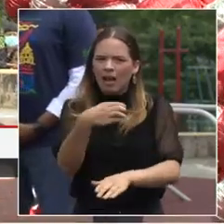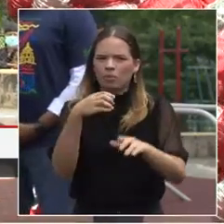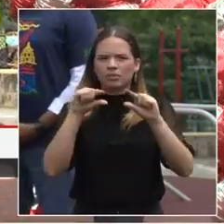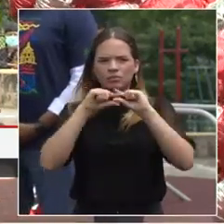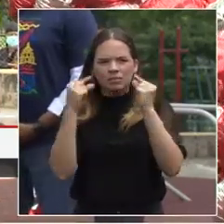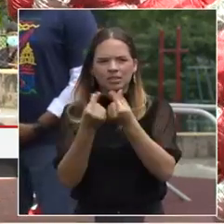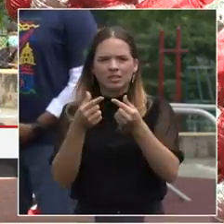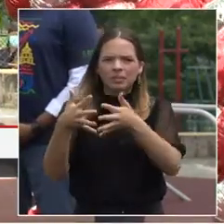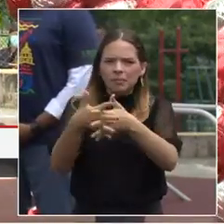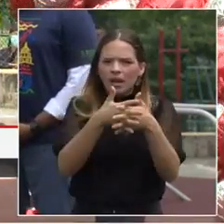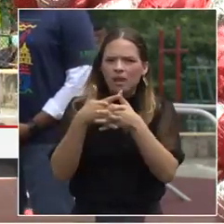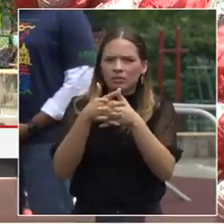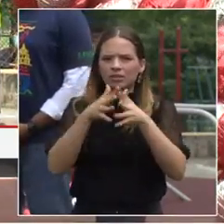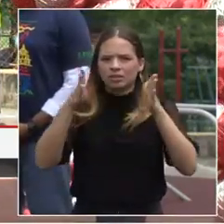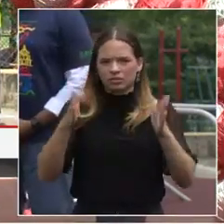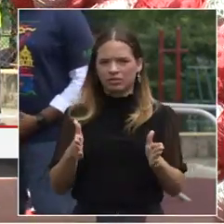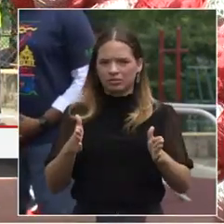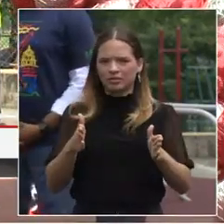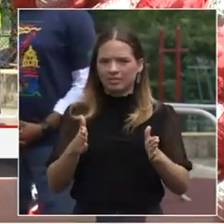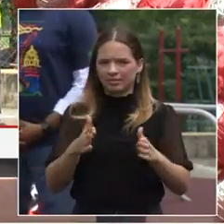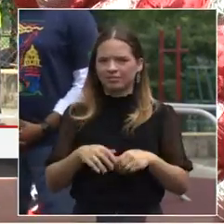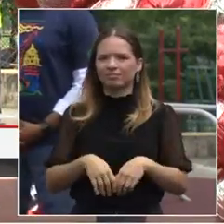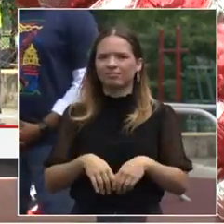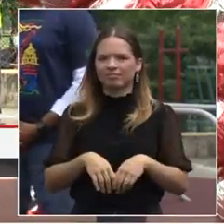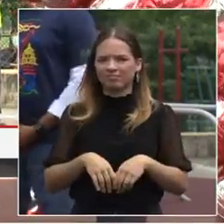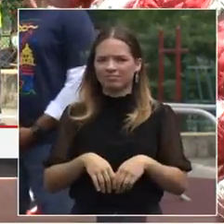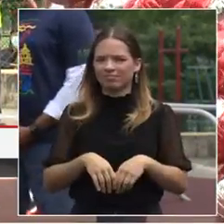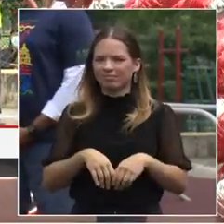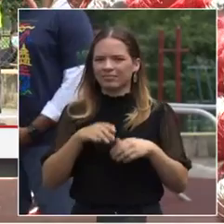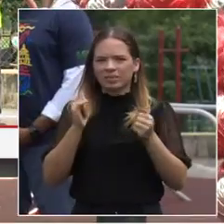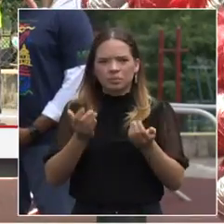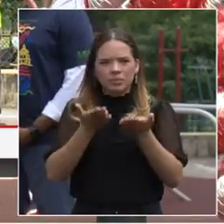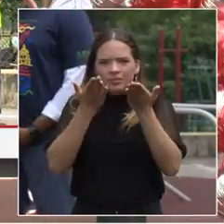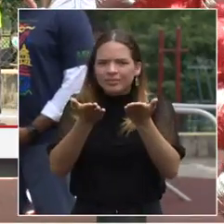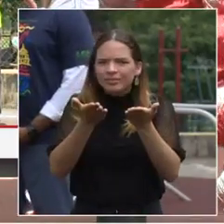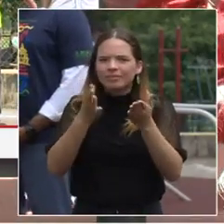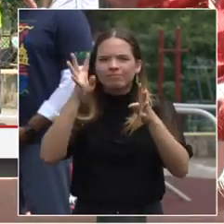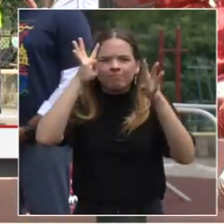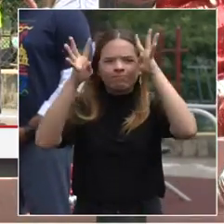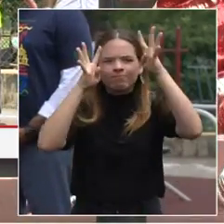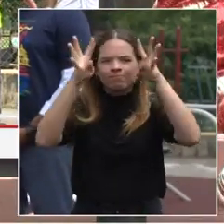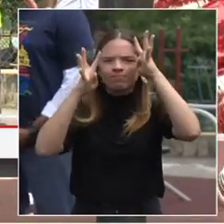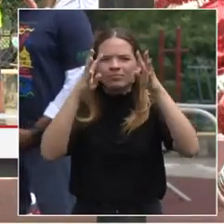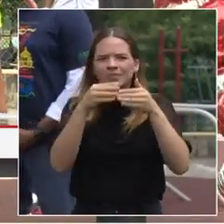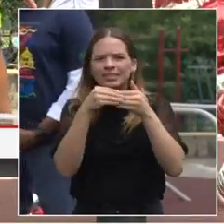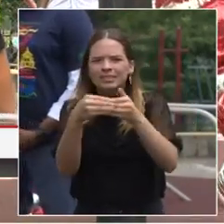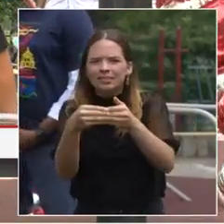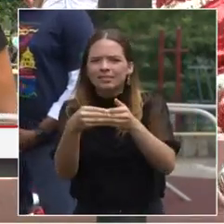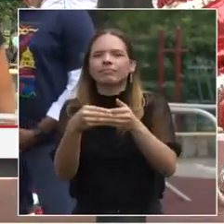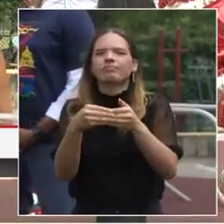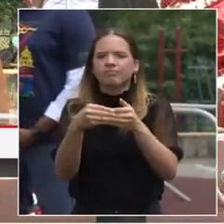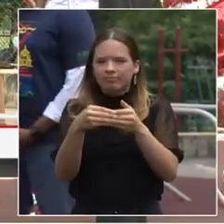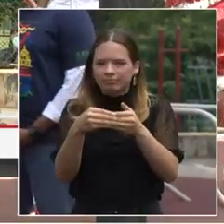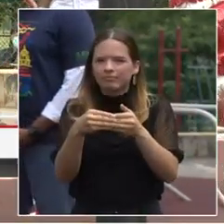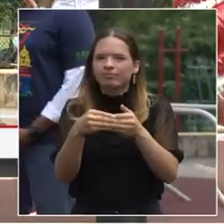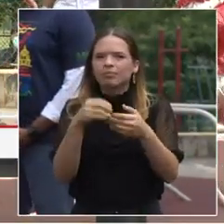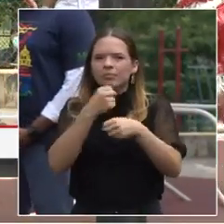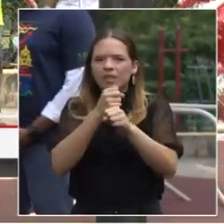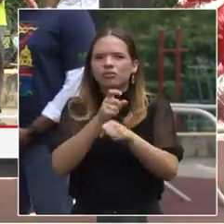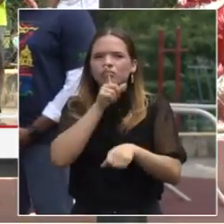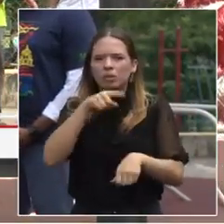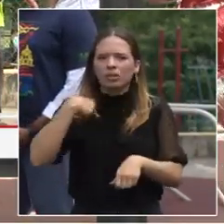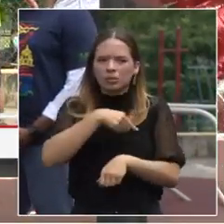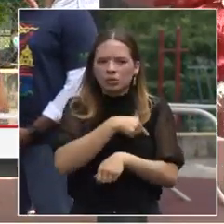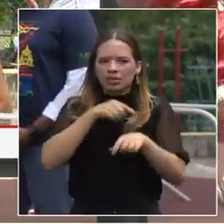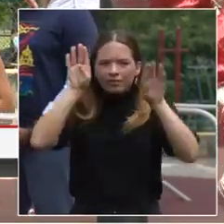Americans, and she just provides innovative leadership that makes us all